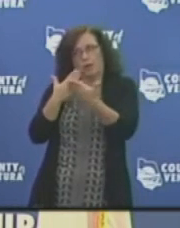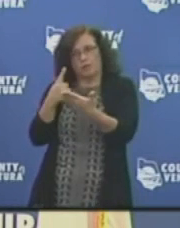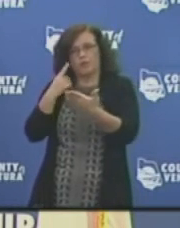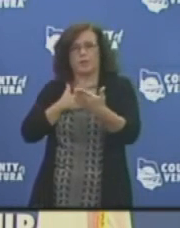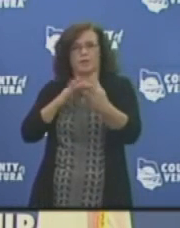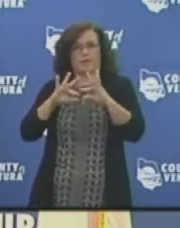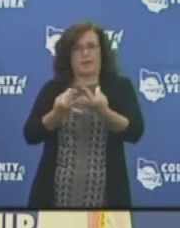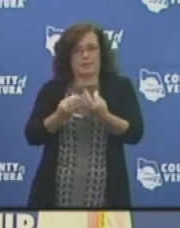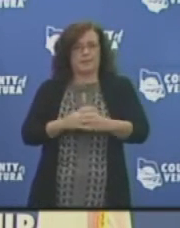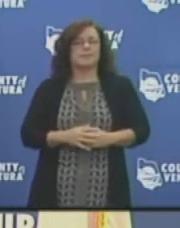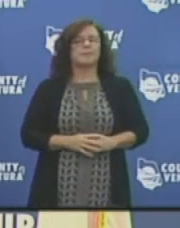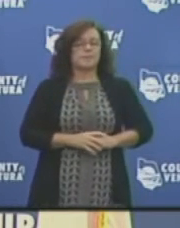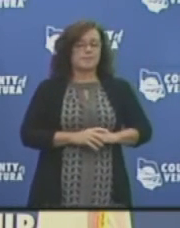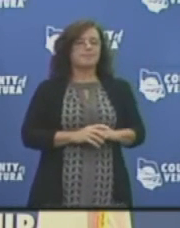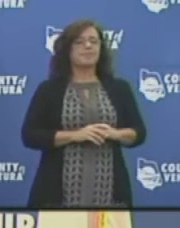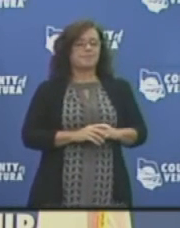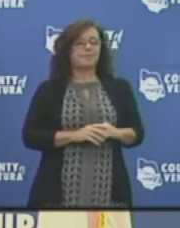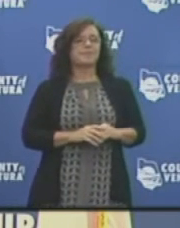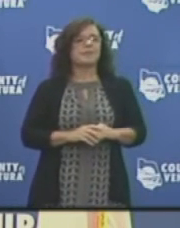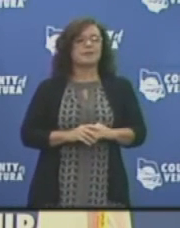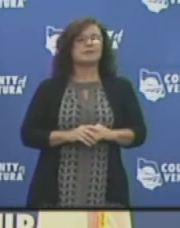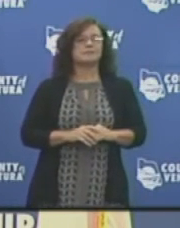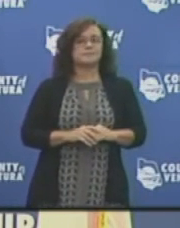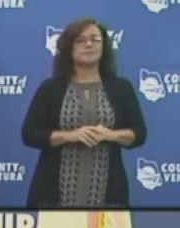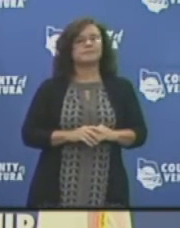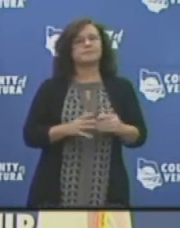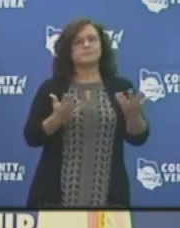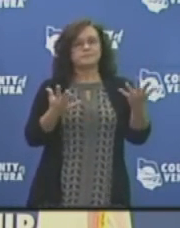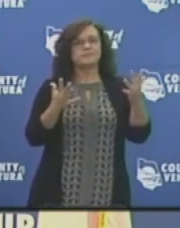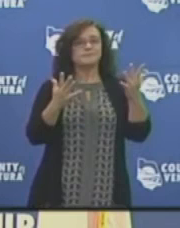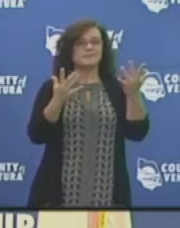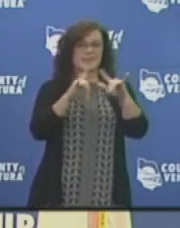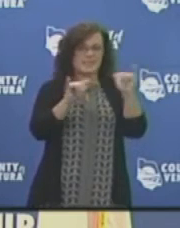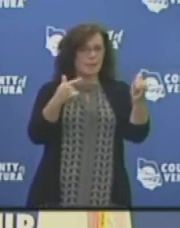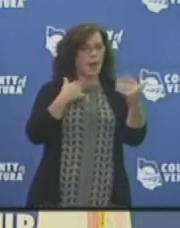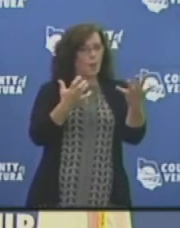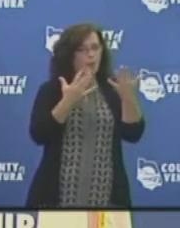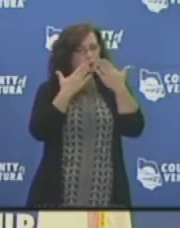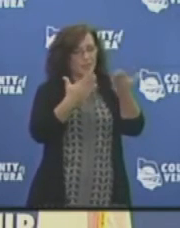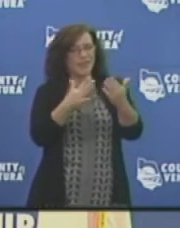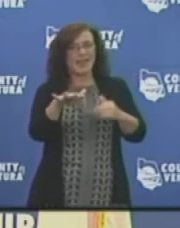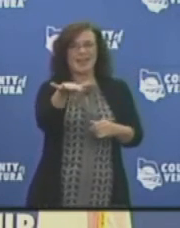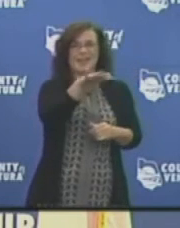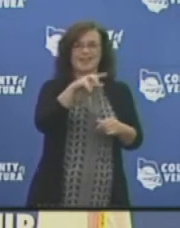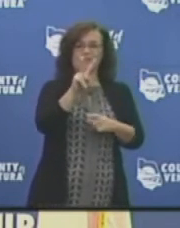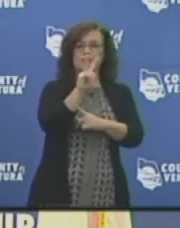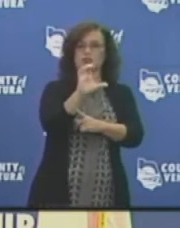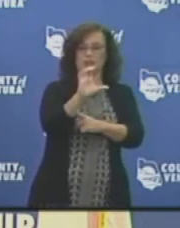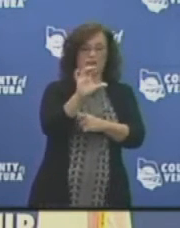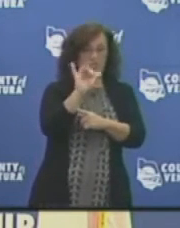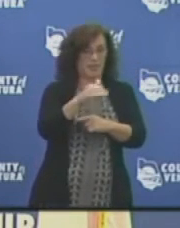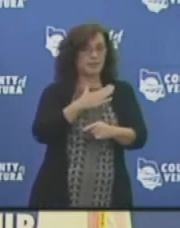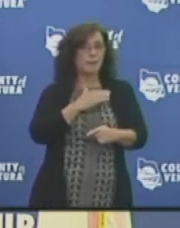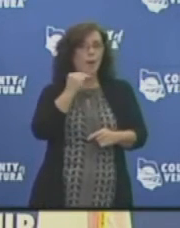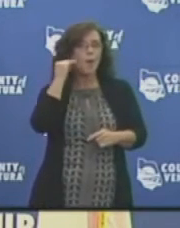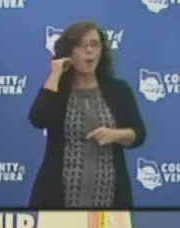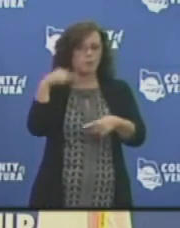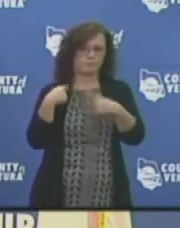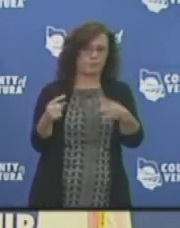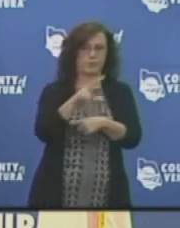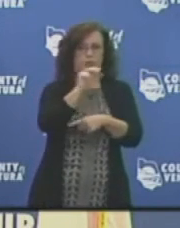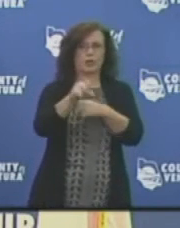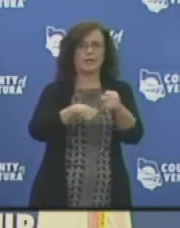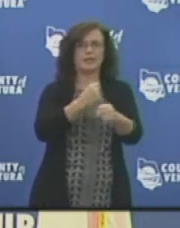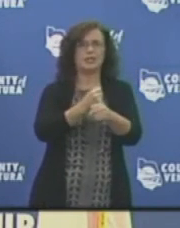want to express my gratitude for Ventura County, my home, for more than 30 years. And